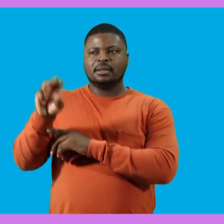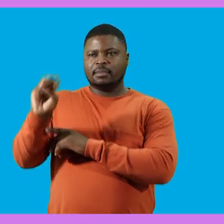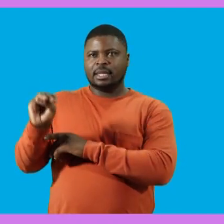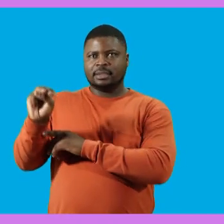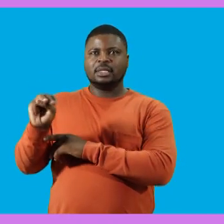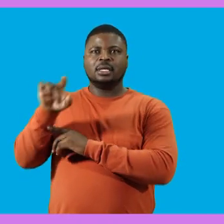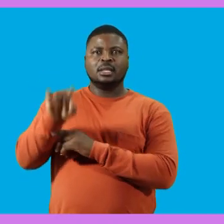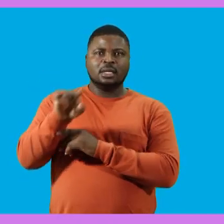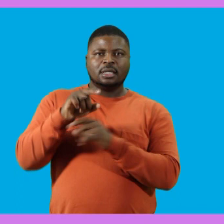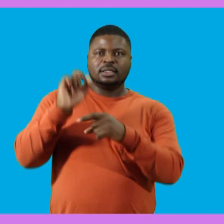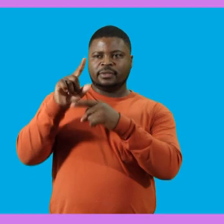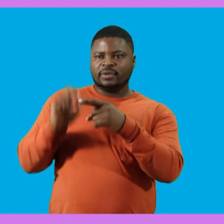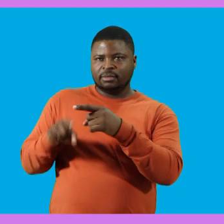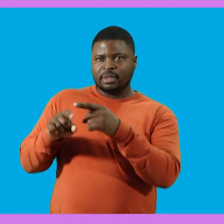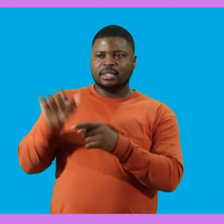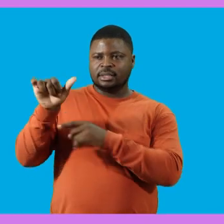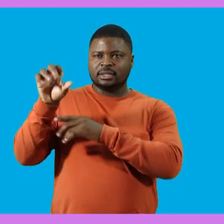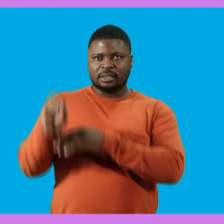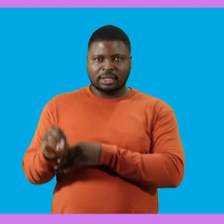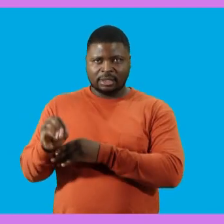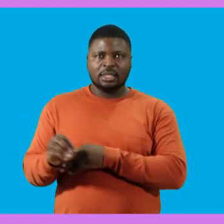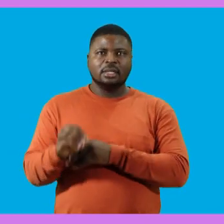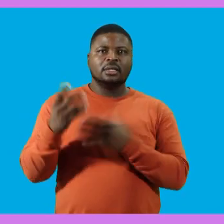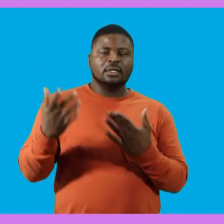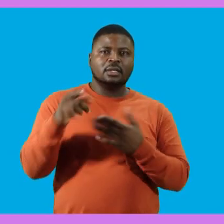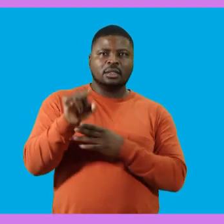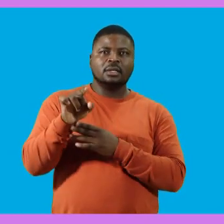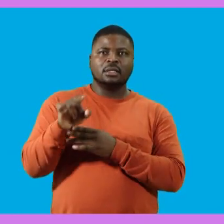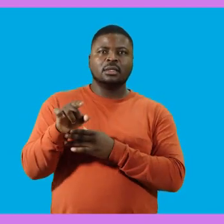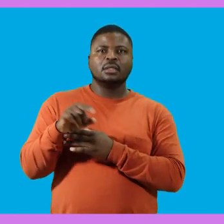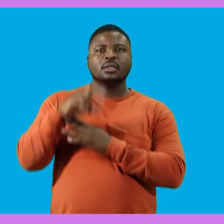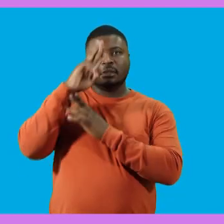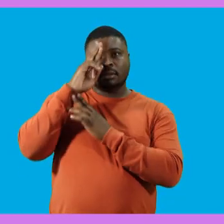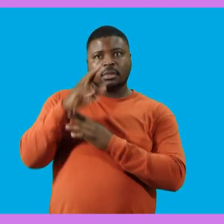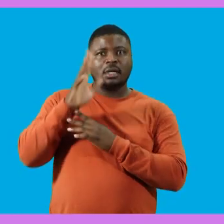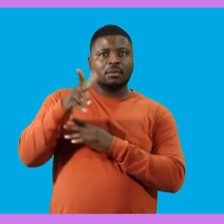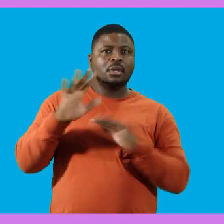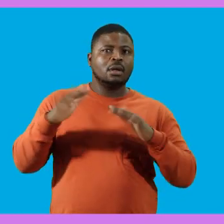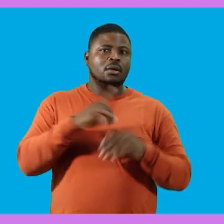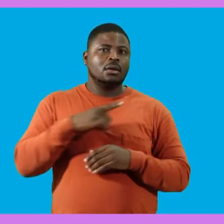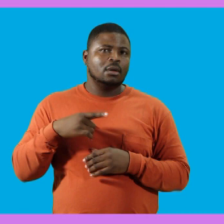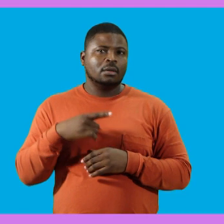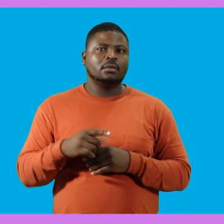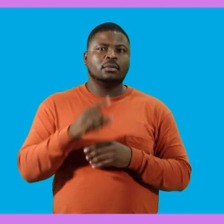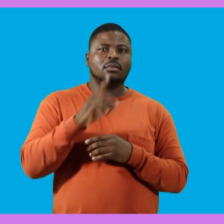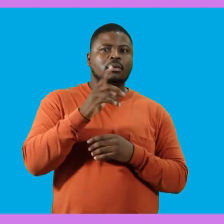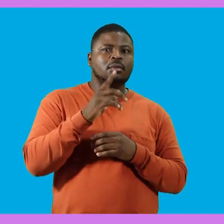135,6 divided by 60. So it is going to take